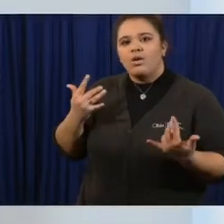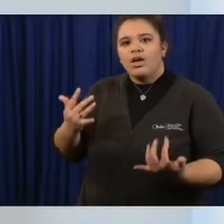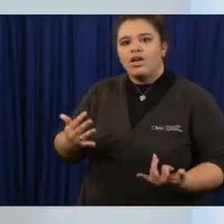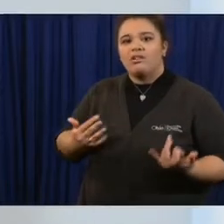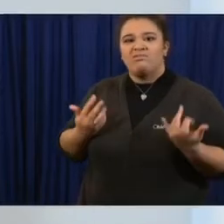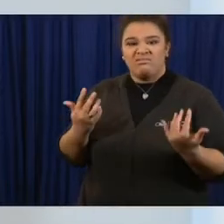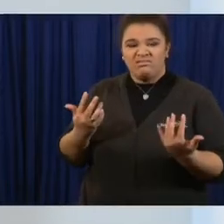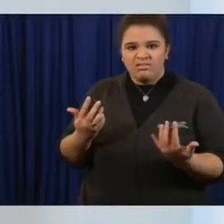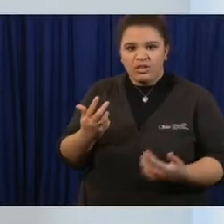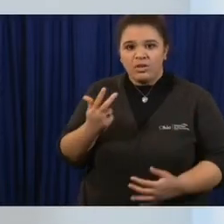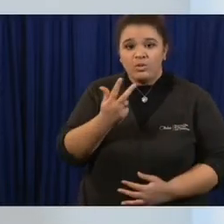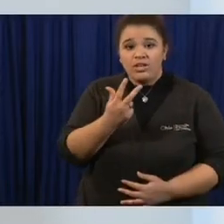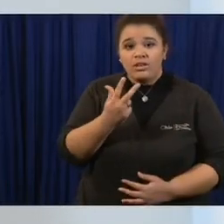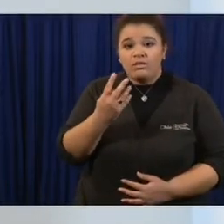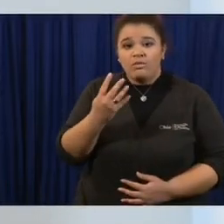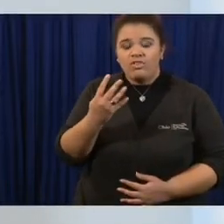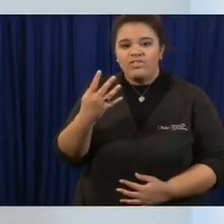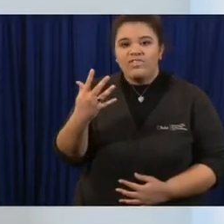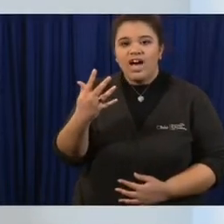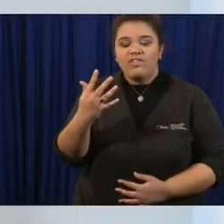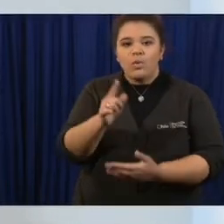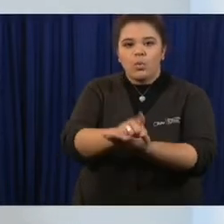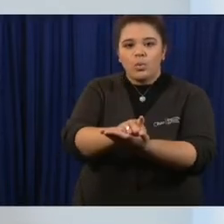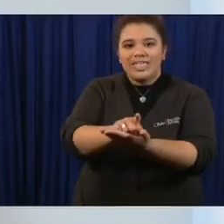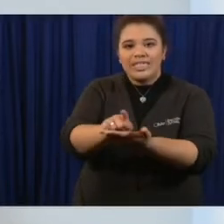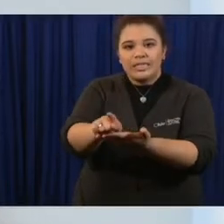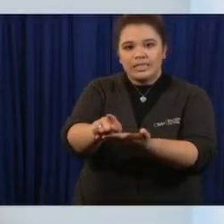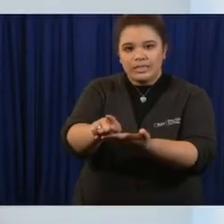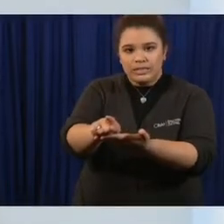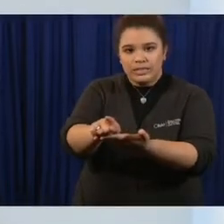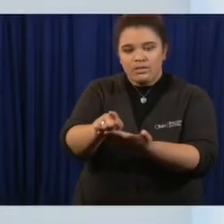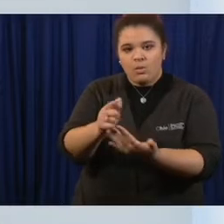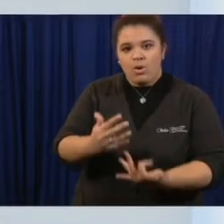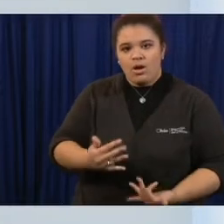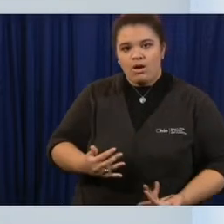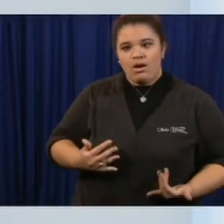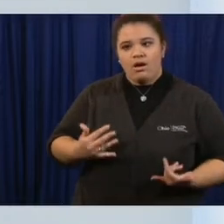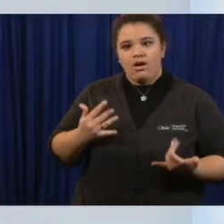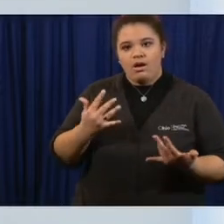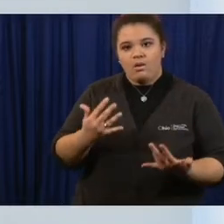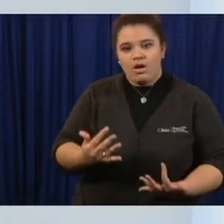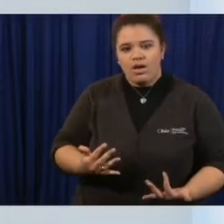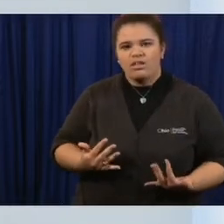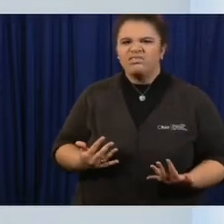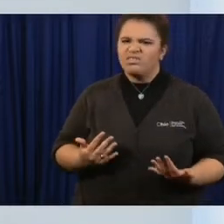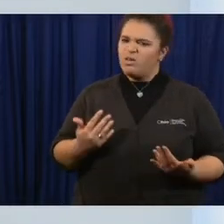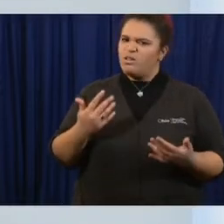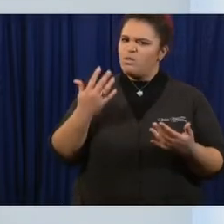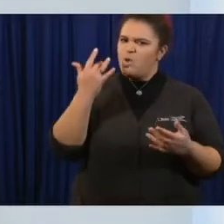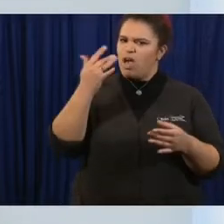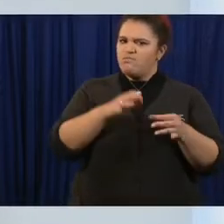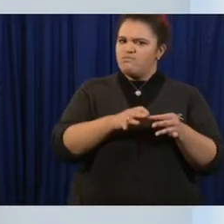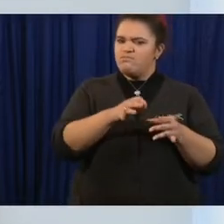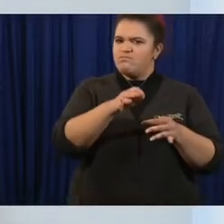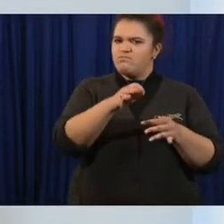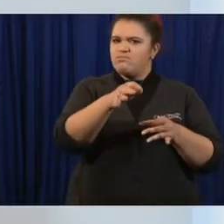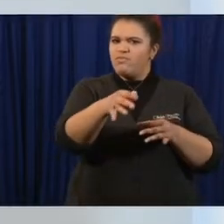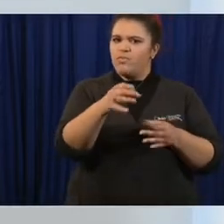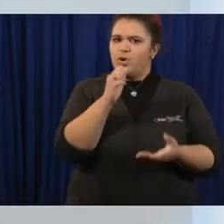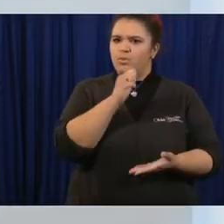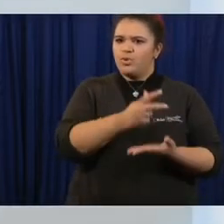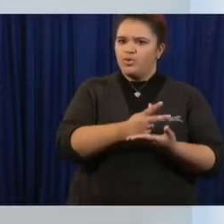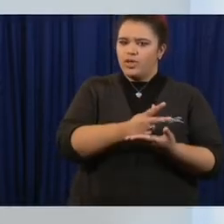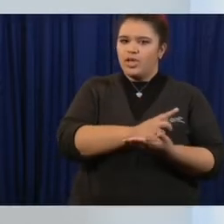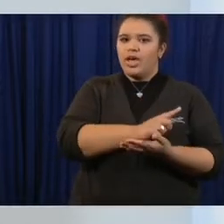4, 5 weeks. I'm wondering what is taking so long to approve these, and why doesn't Ohio automatically approve the